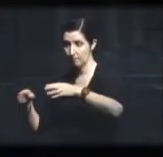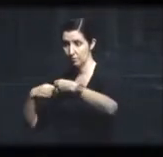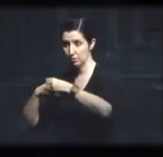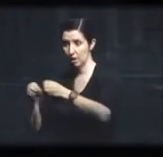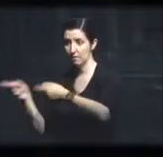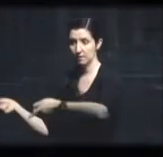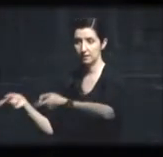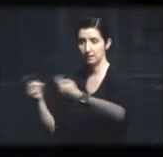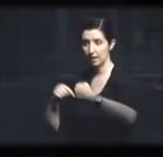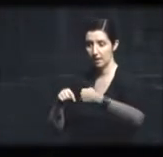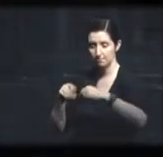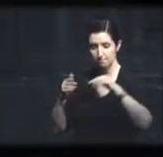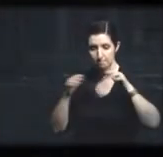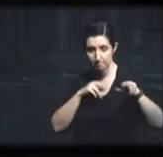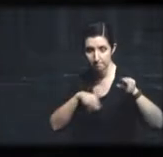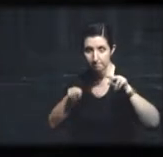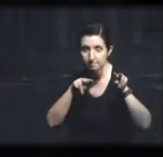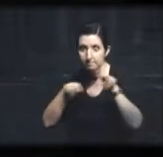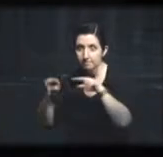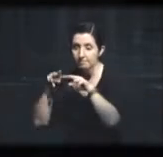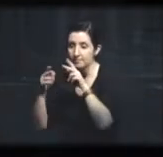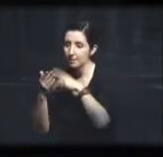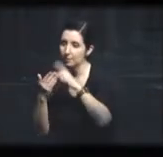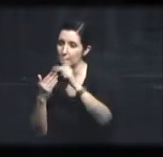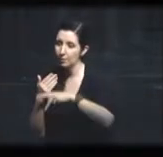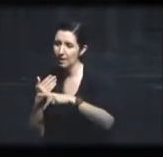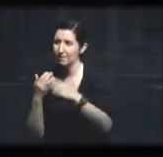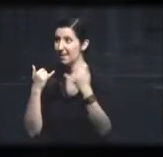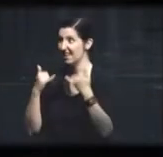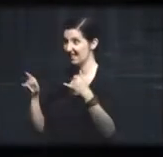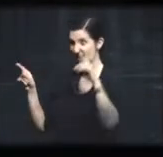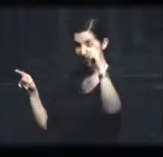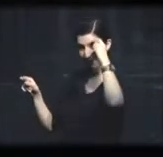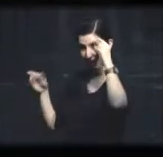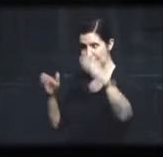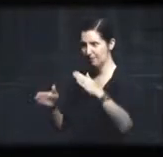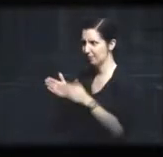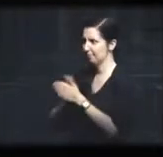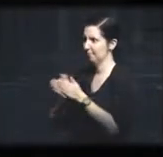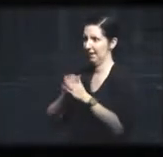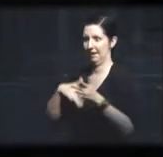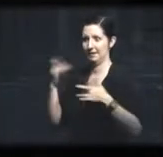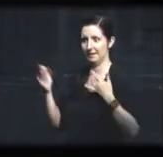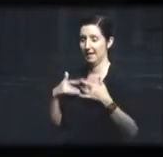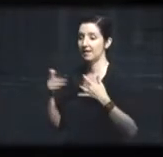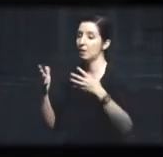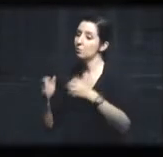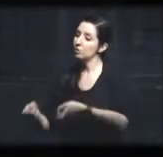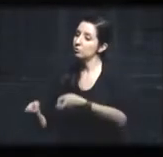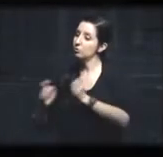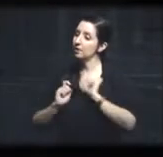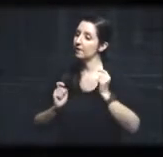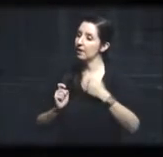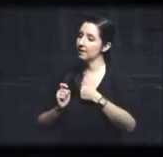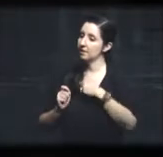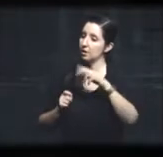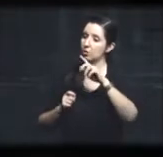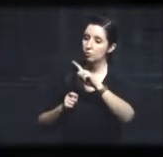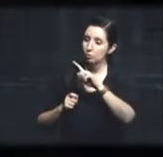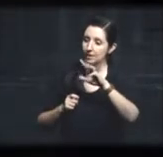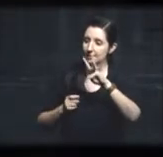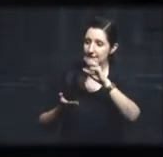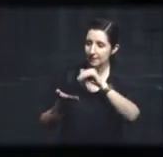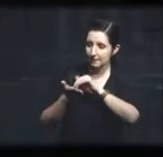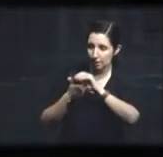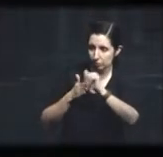as a result, the governor got fired up about this. And he's giving us $26,000 for the coming year.